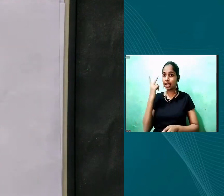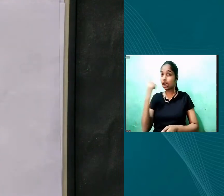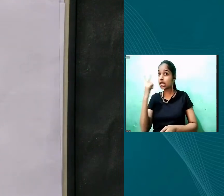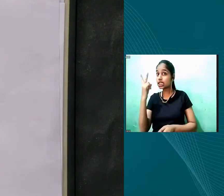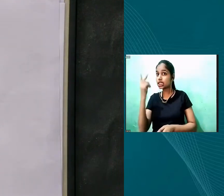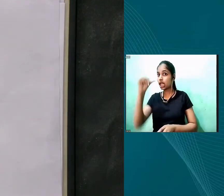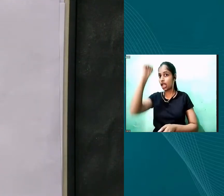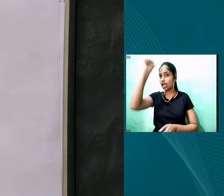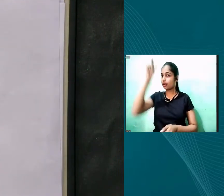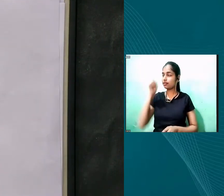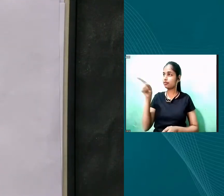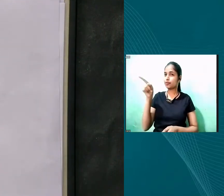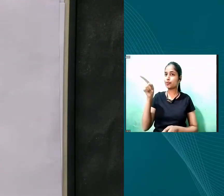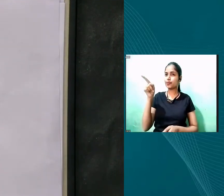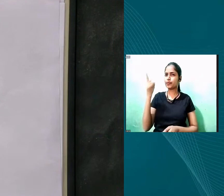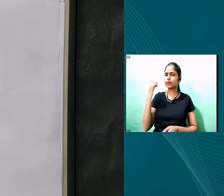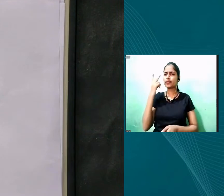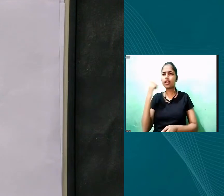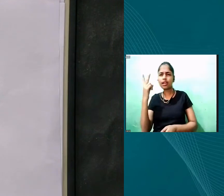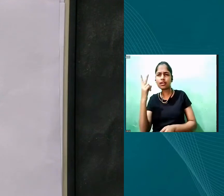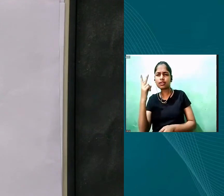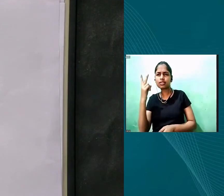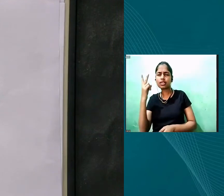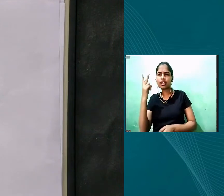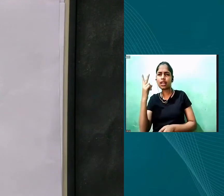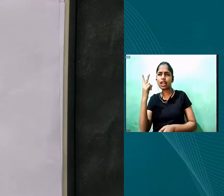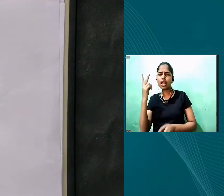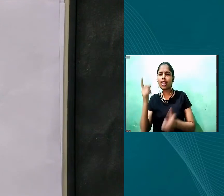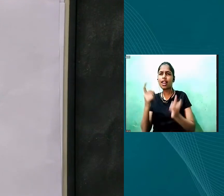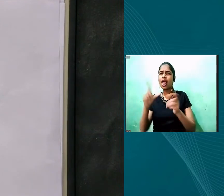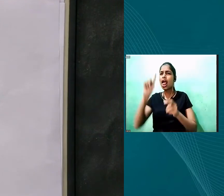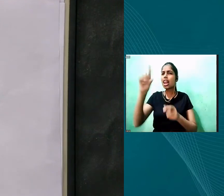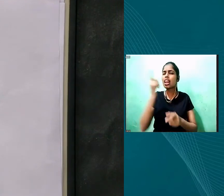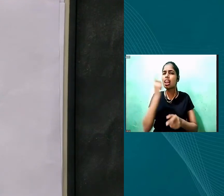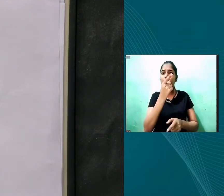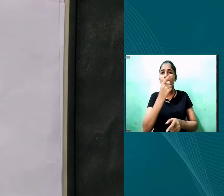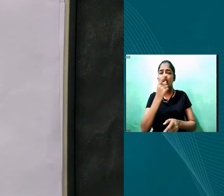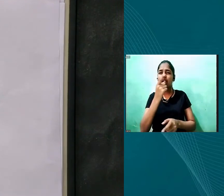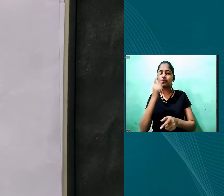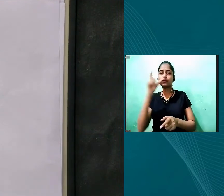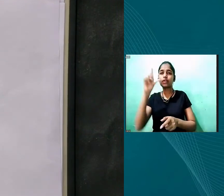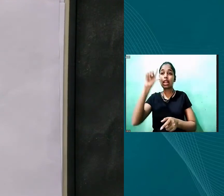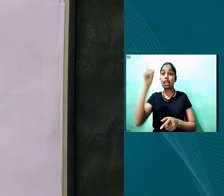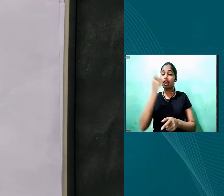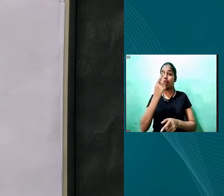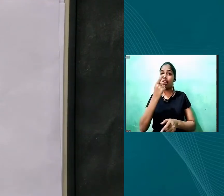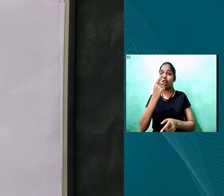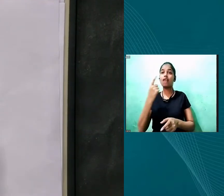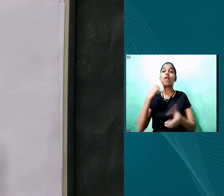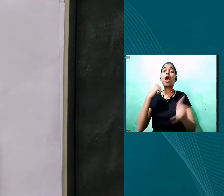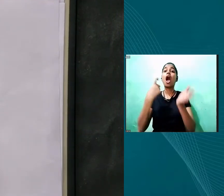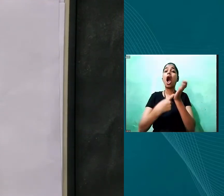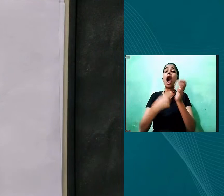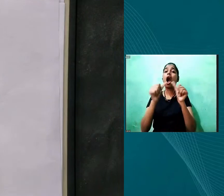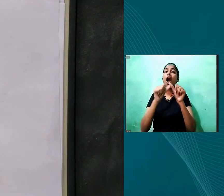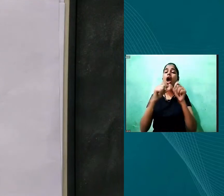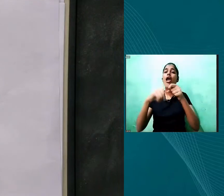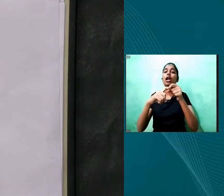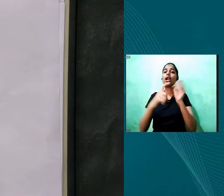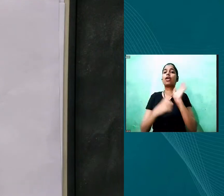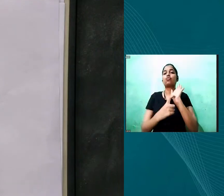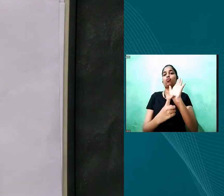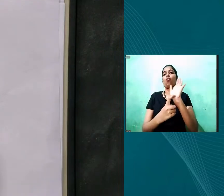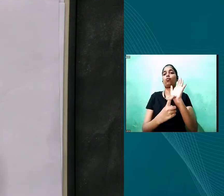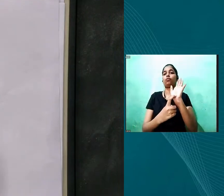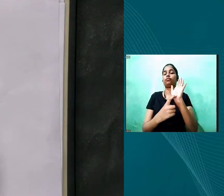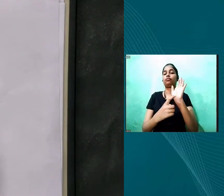if you see to the left, it is a white clip that shows Iraq, and right at the